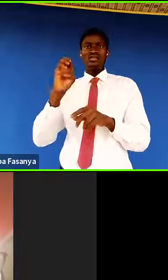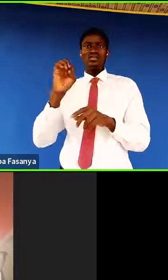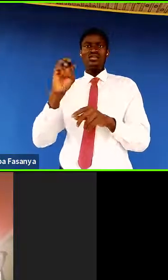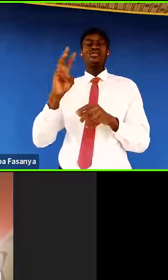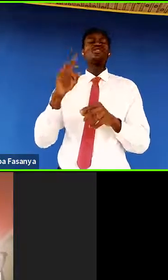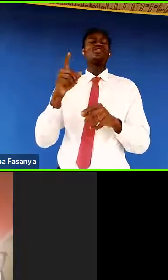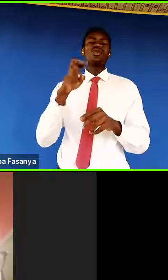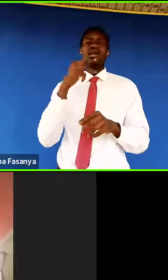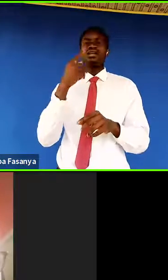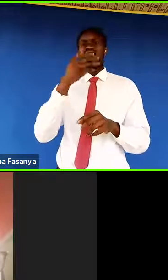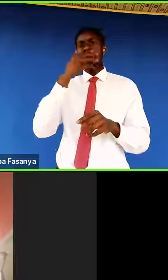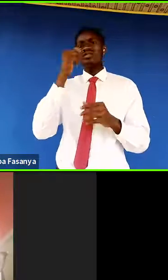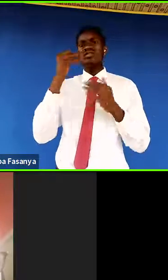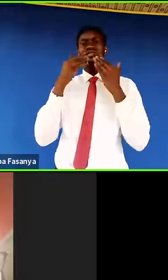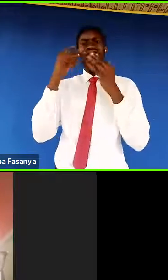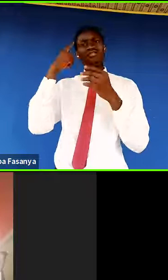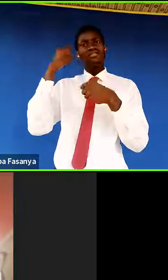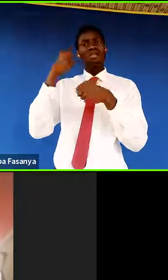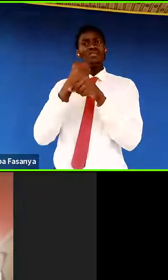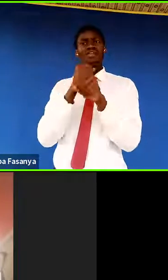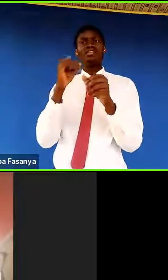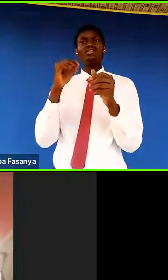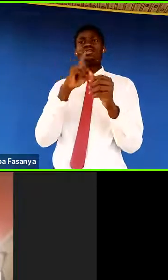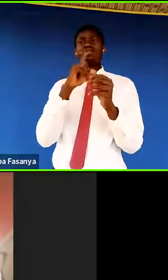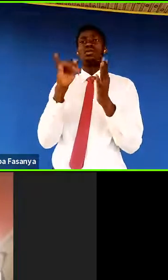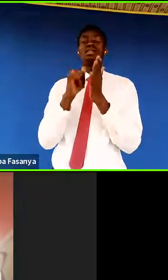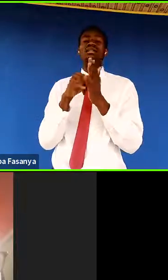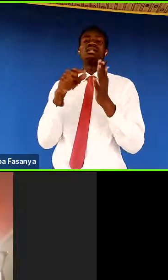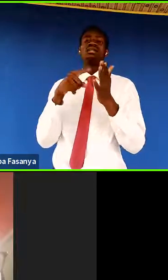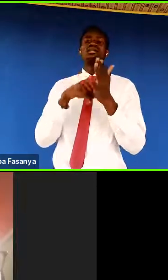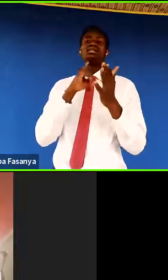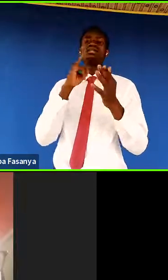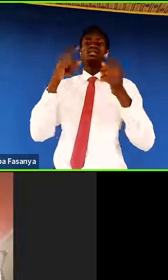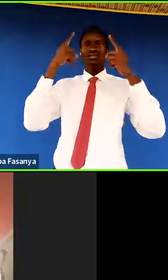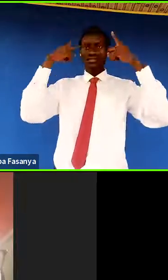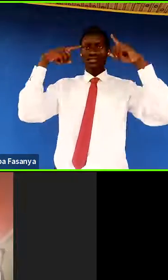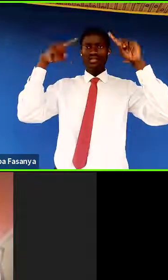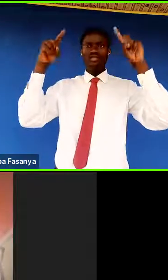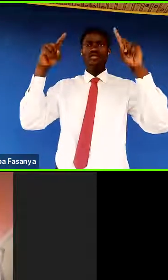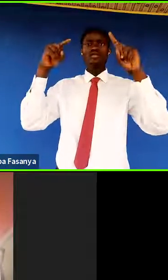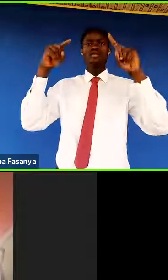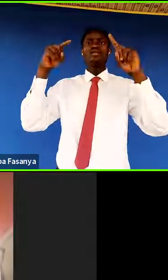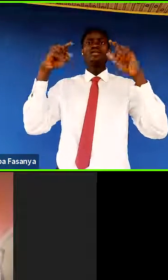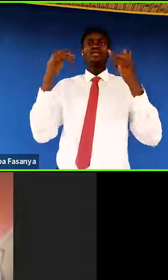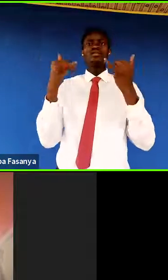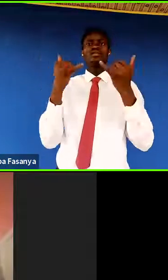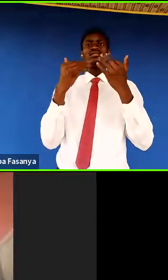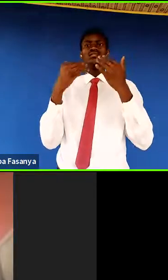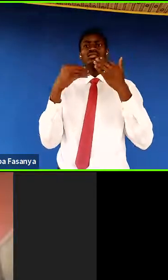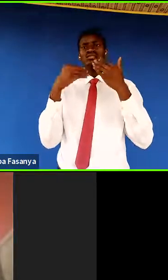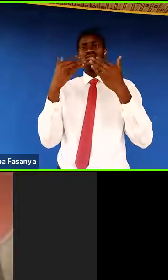for making sure this is successful. On this note, I want to say bye. See you next month.